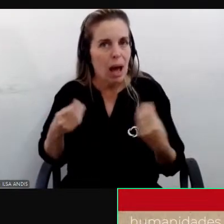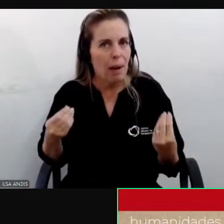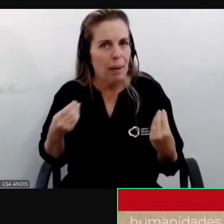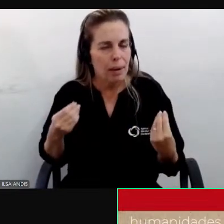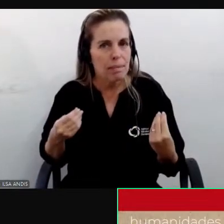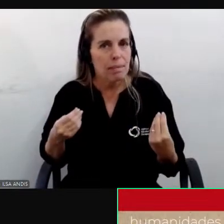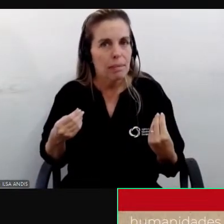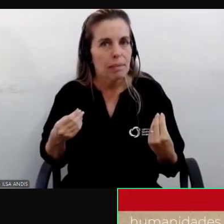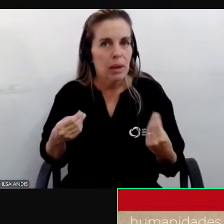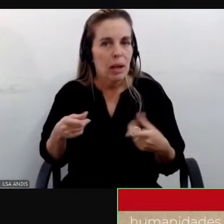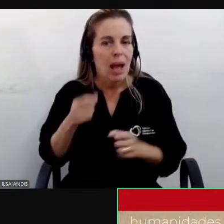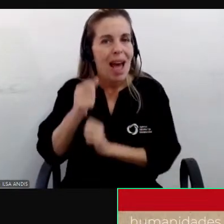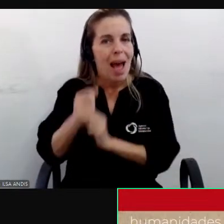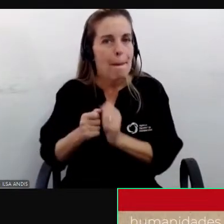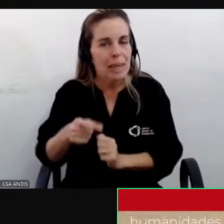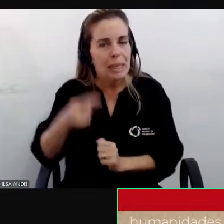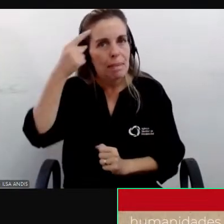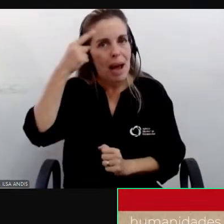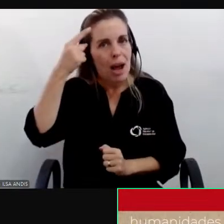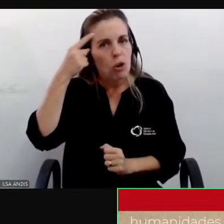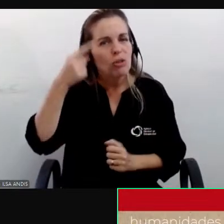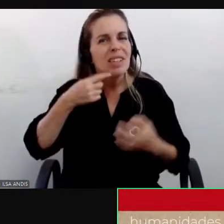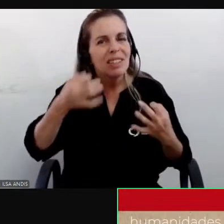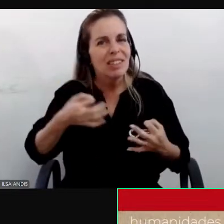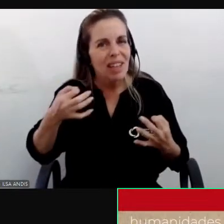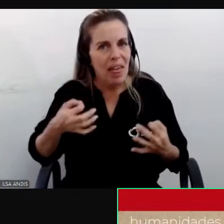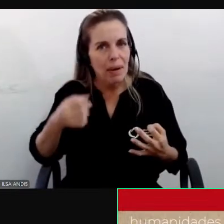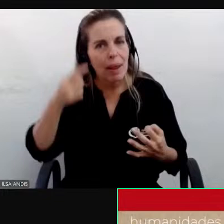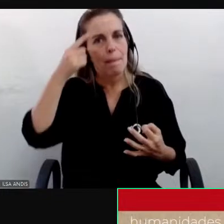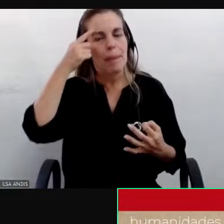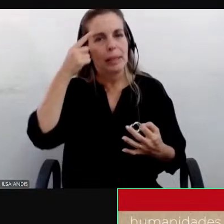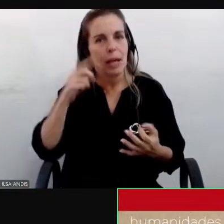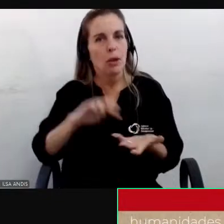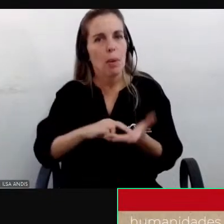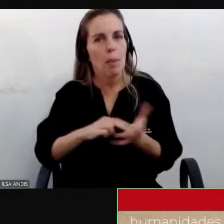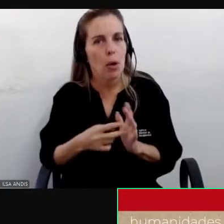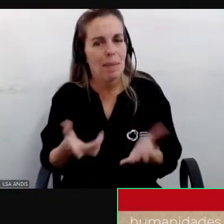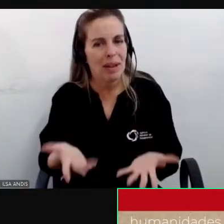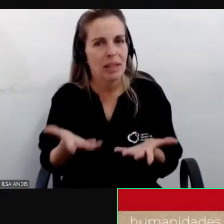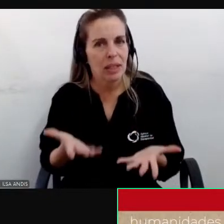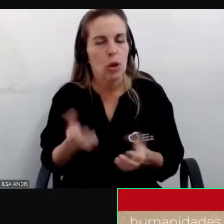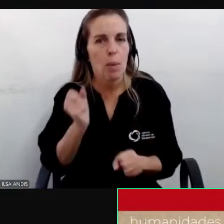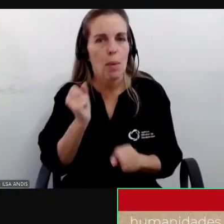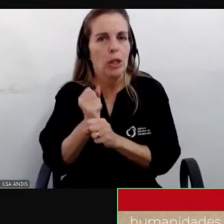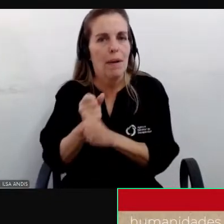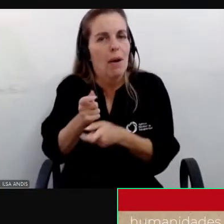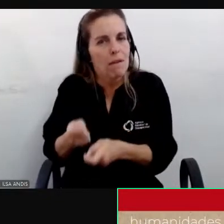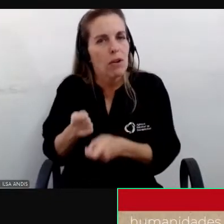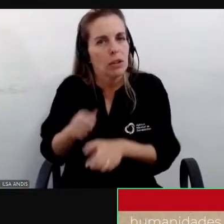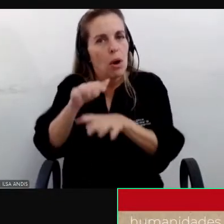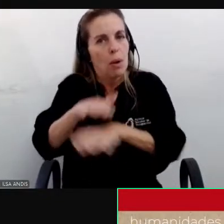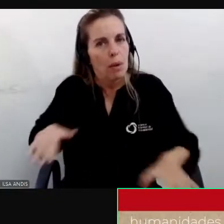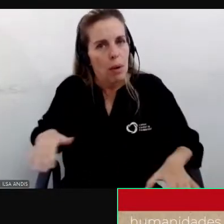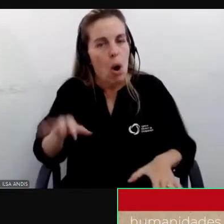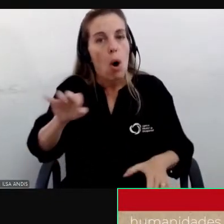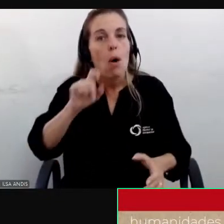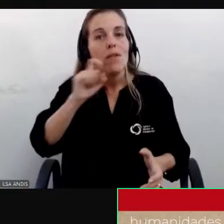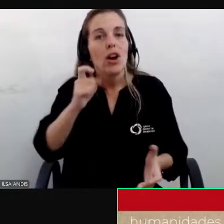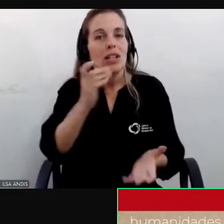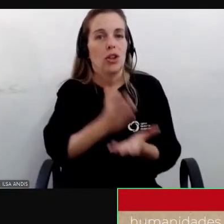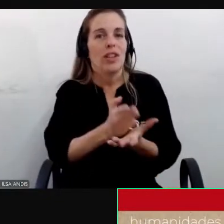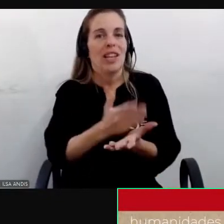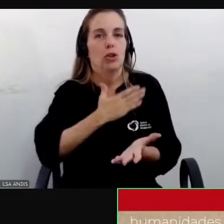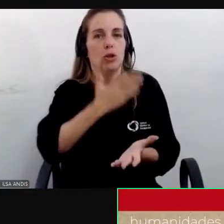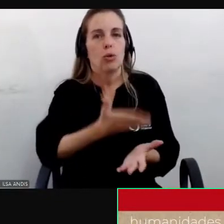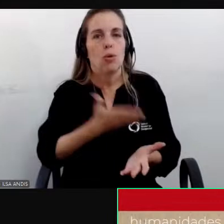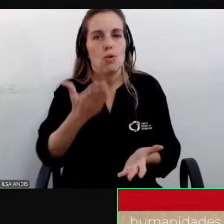produced through the violation of human rights, many companies have been taken for labor and